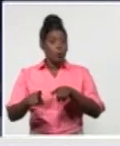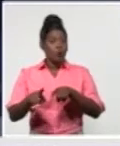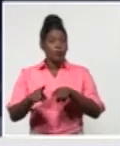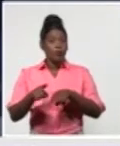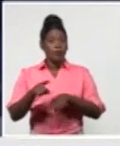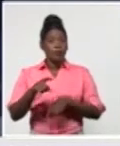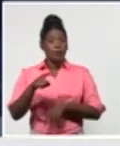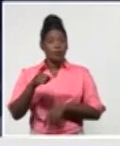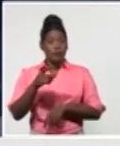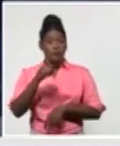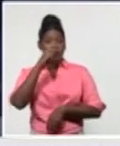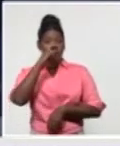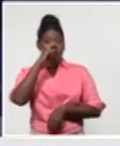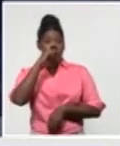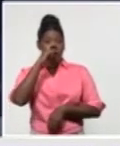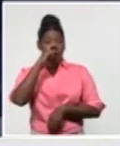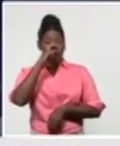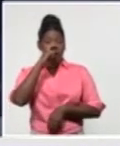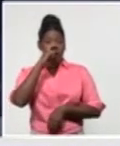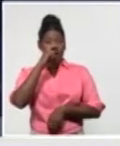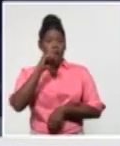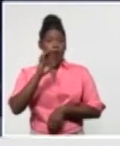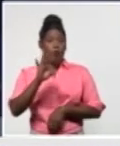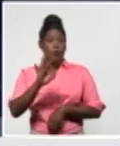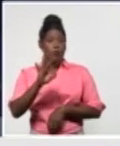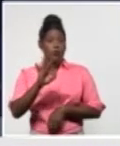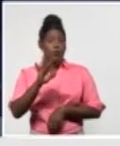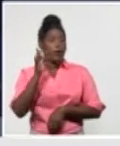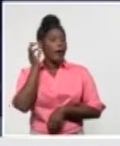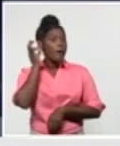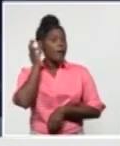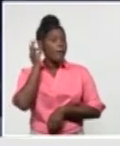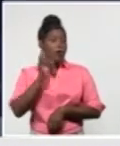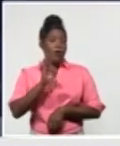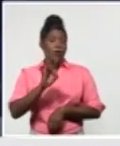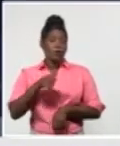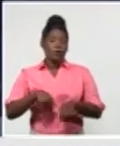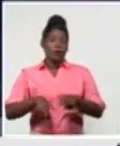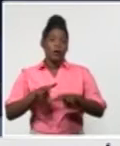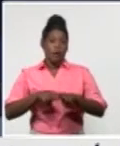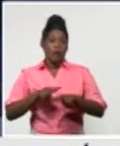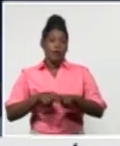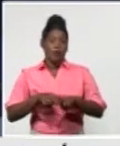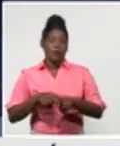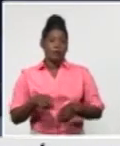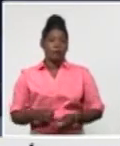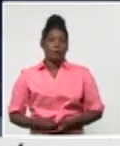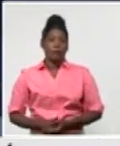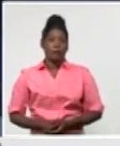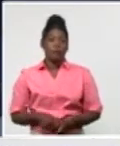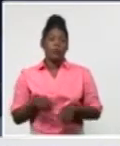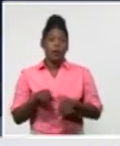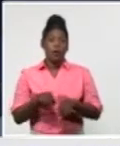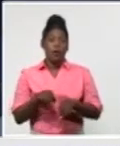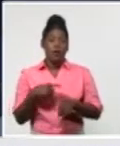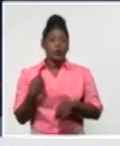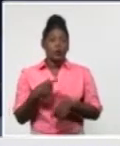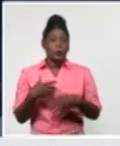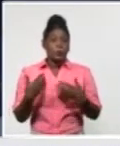and the other is an 8-year-old female also from Havana. In her case, the source of